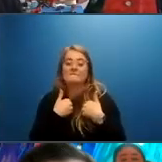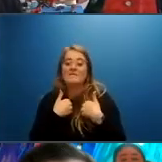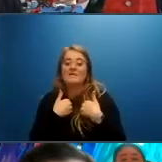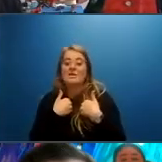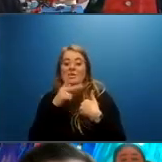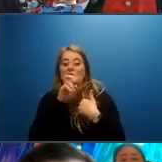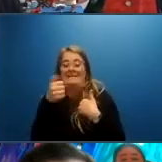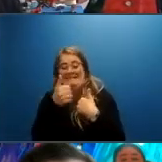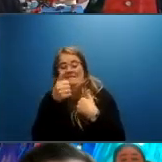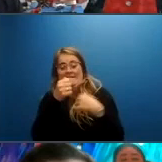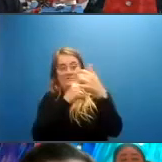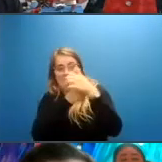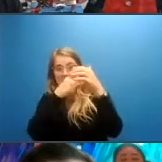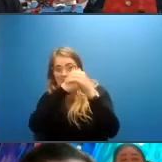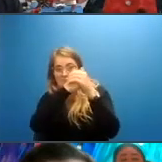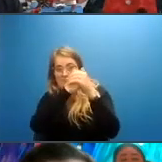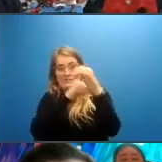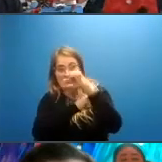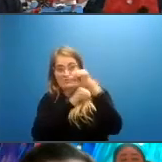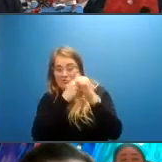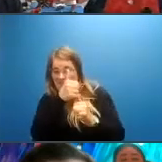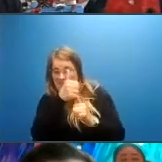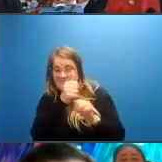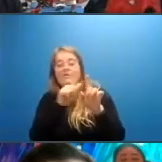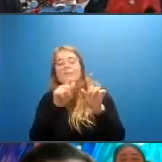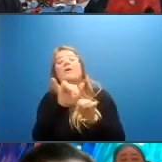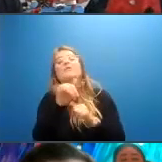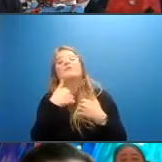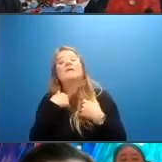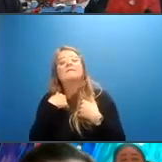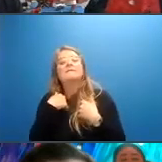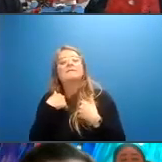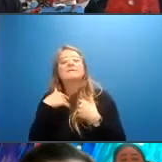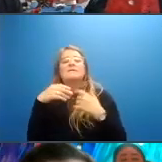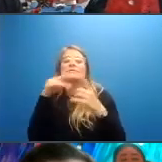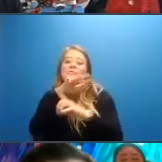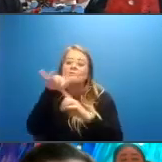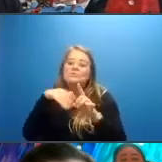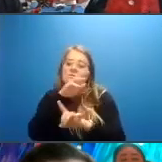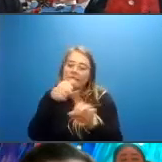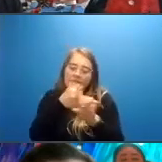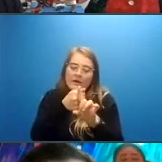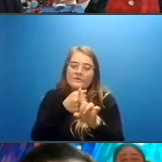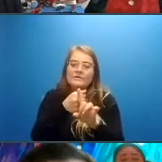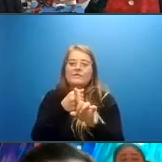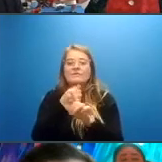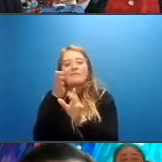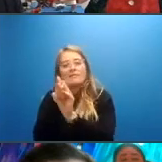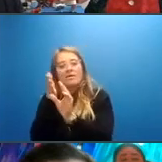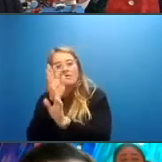are recovering from an injury, but there are psychological and sociological factors that also go into your ability to